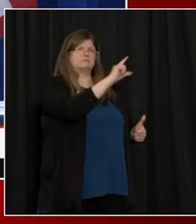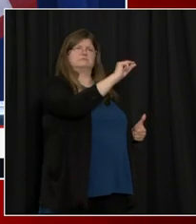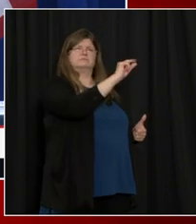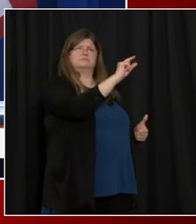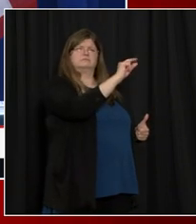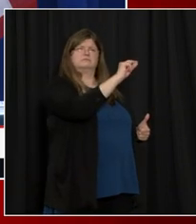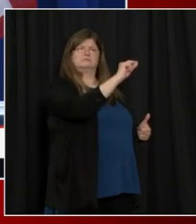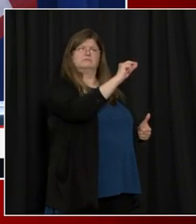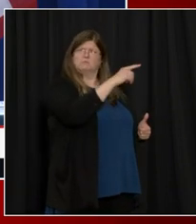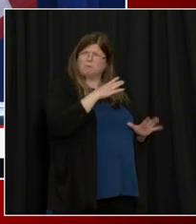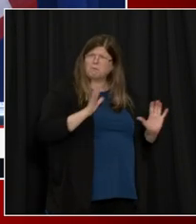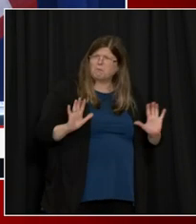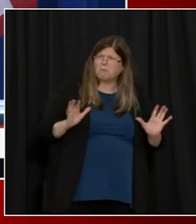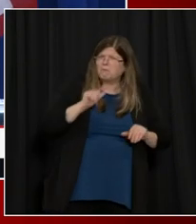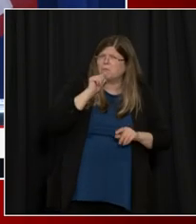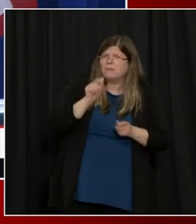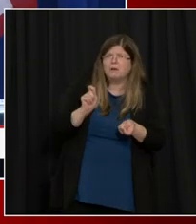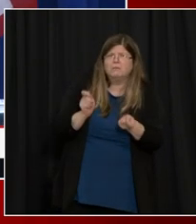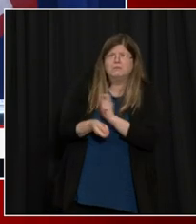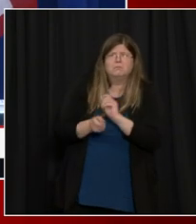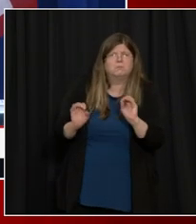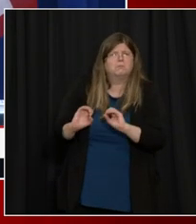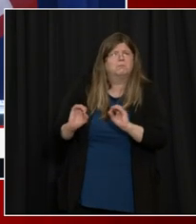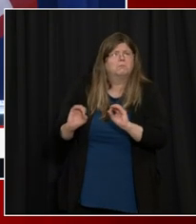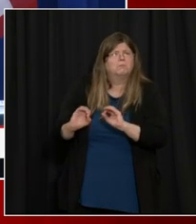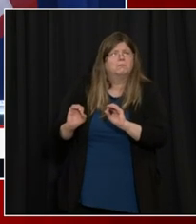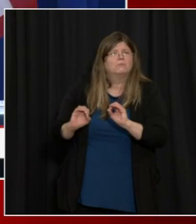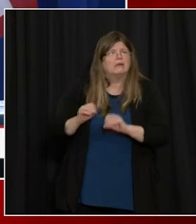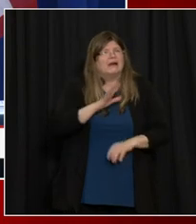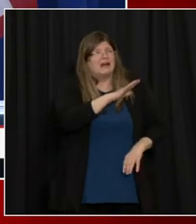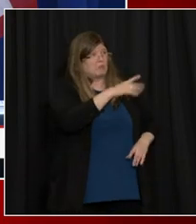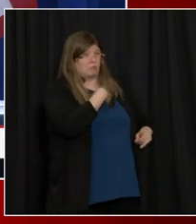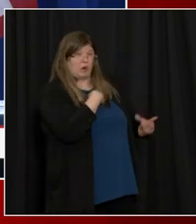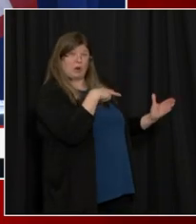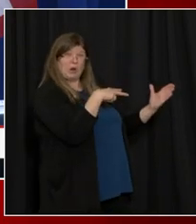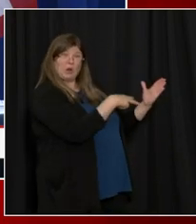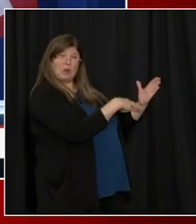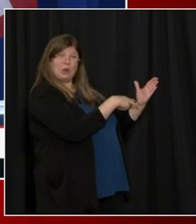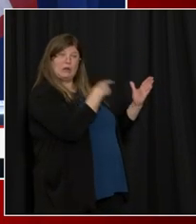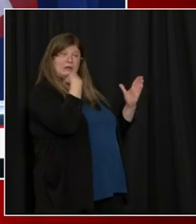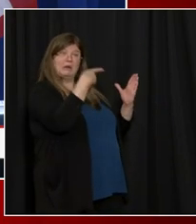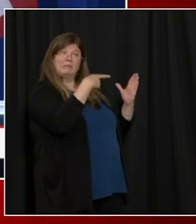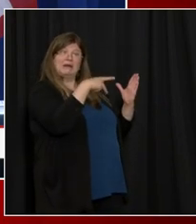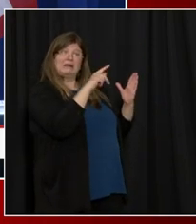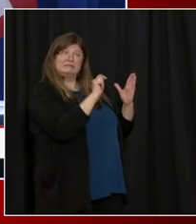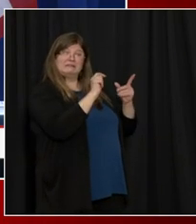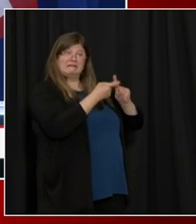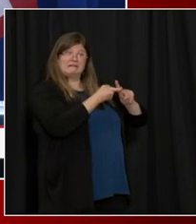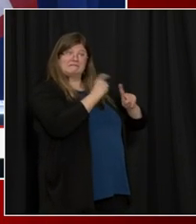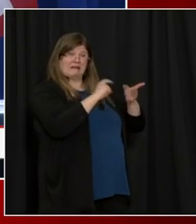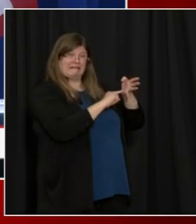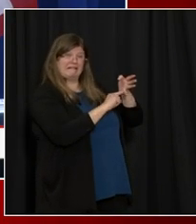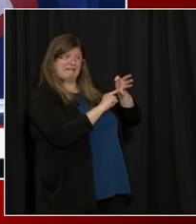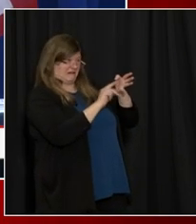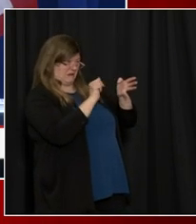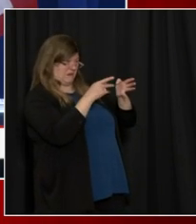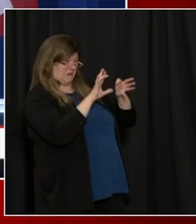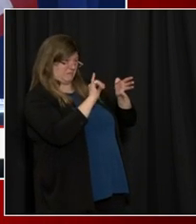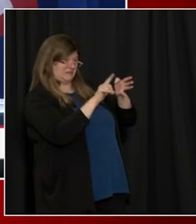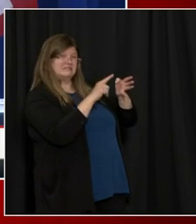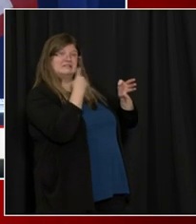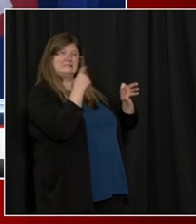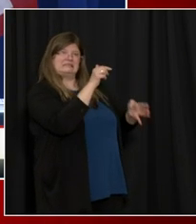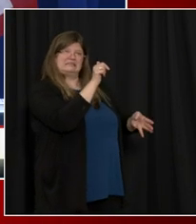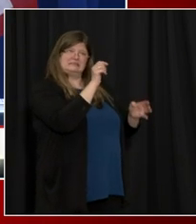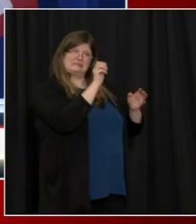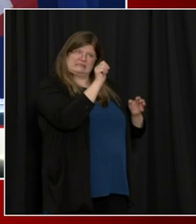I don't know that there was a change. I'm looking at the PowerPoint slides from late April, and there it says we want to see a